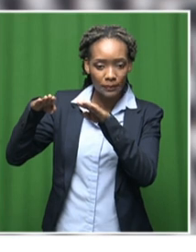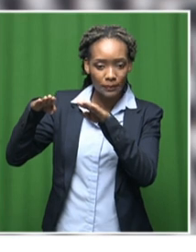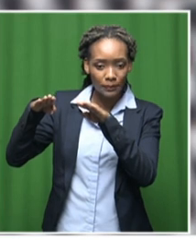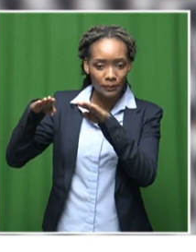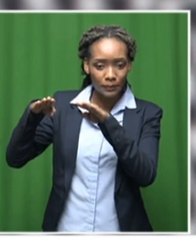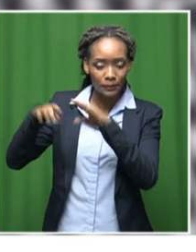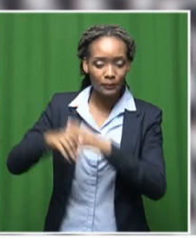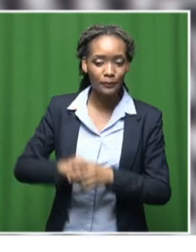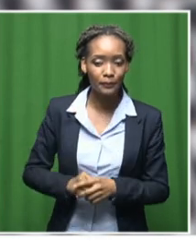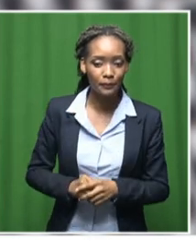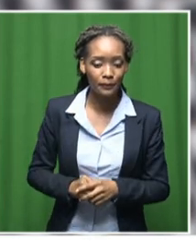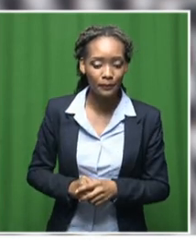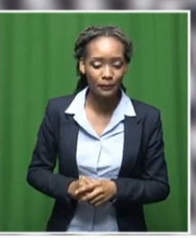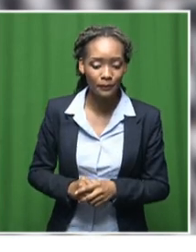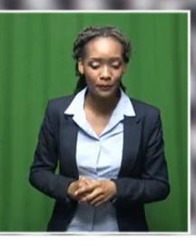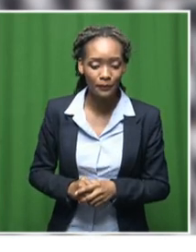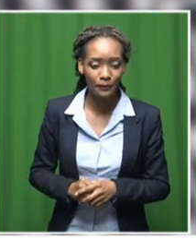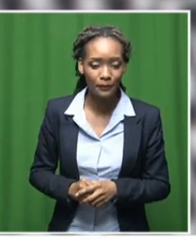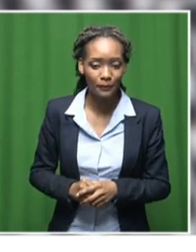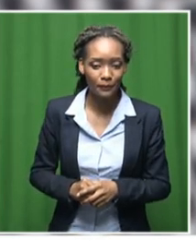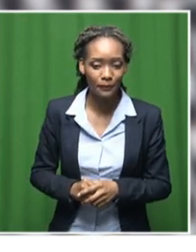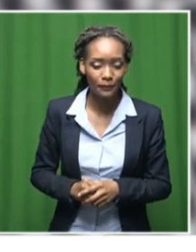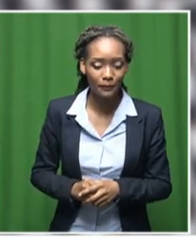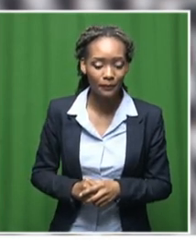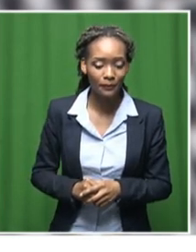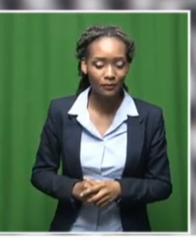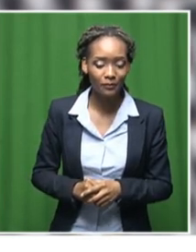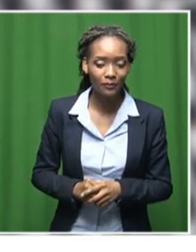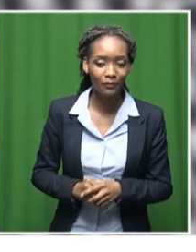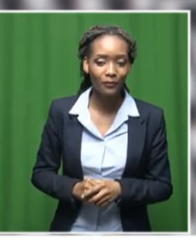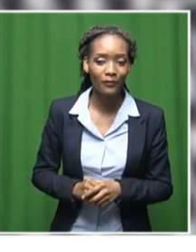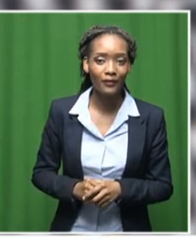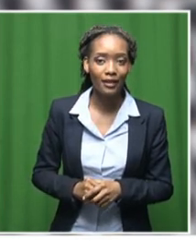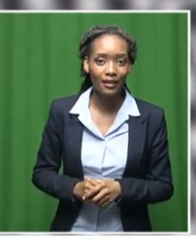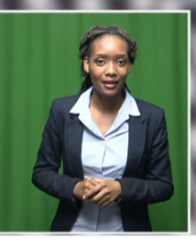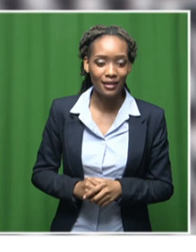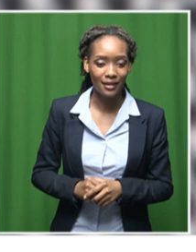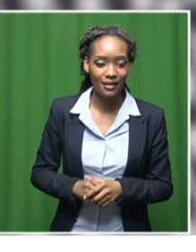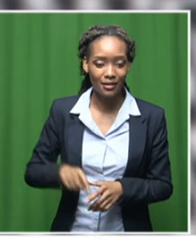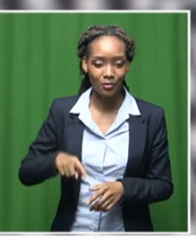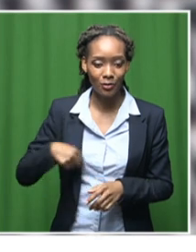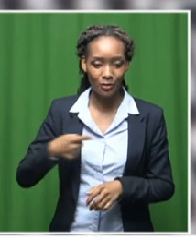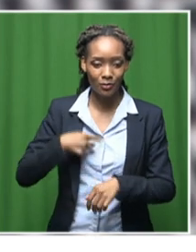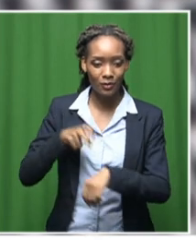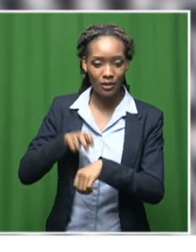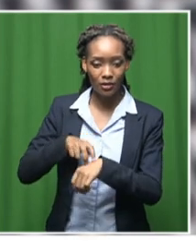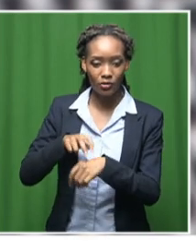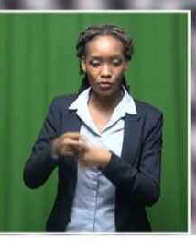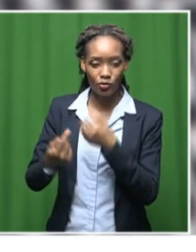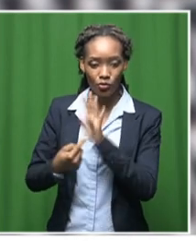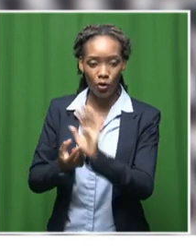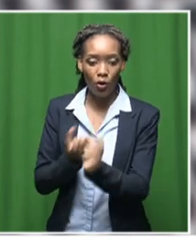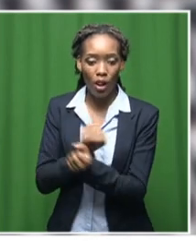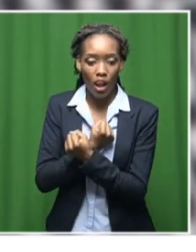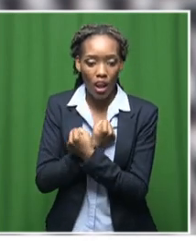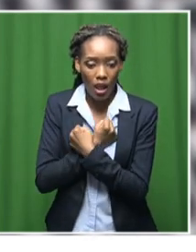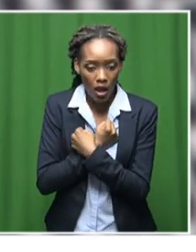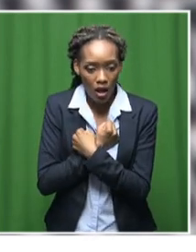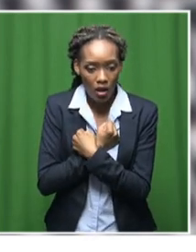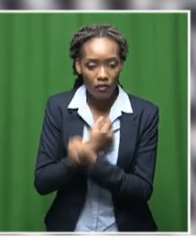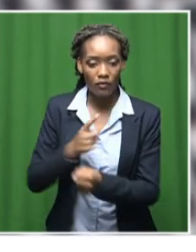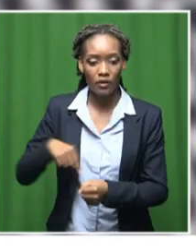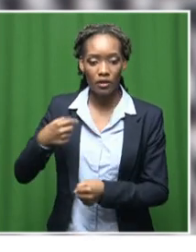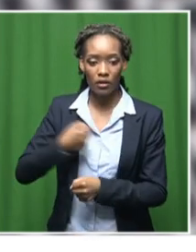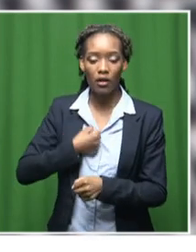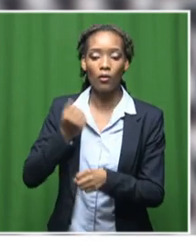show really love and passion for the craft and what we do, and then obviously the respect that we have to, you